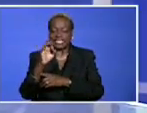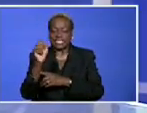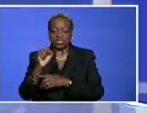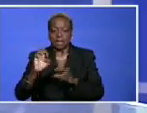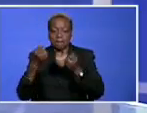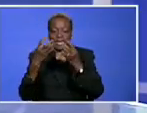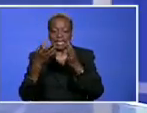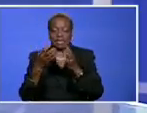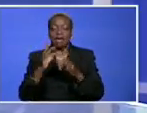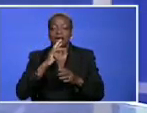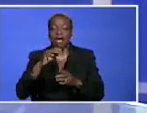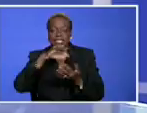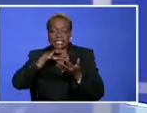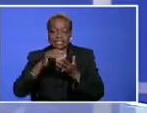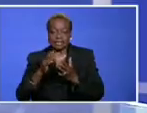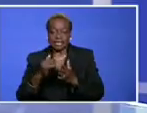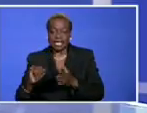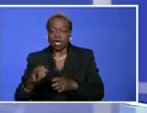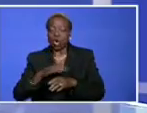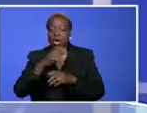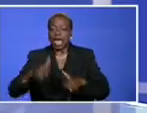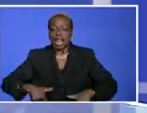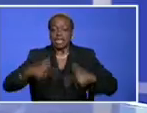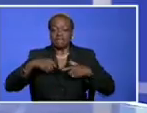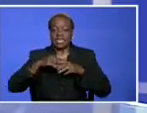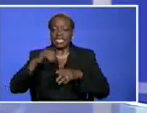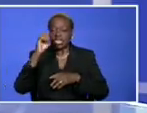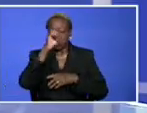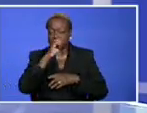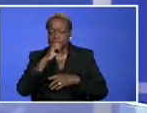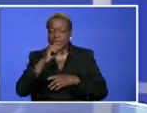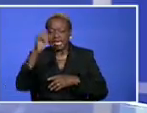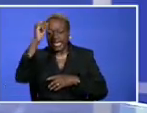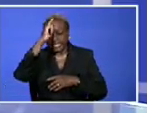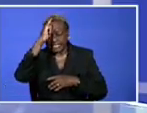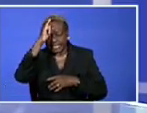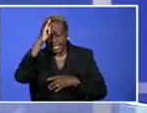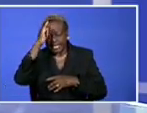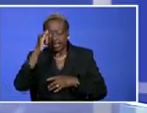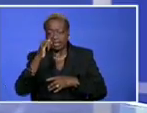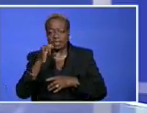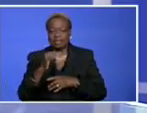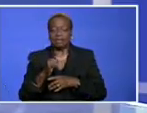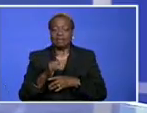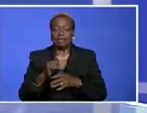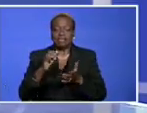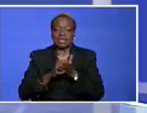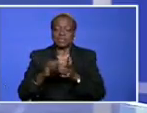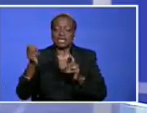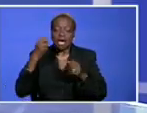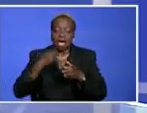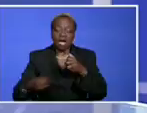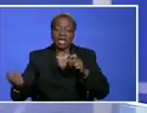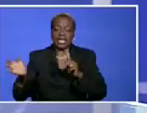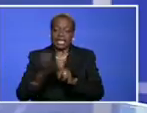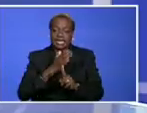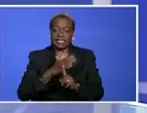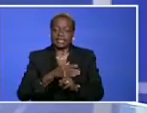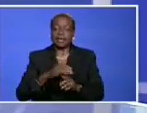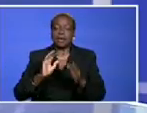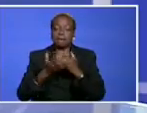them studying or living in Europe, Italy in particular, which has been particularly hard hit by the